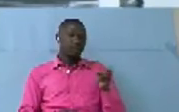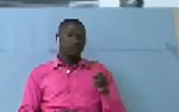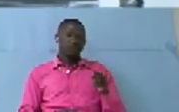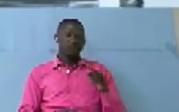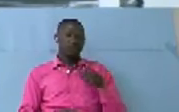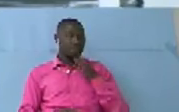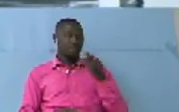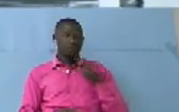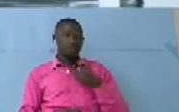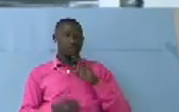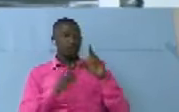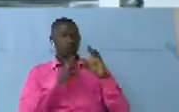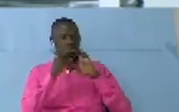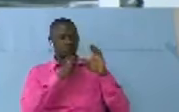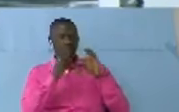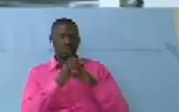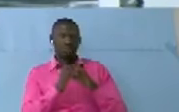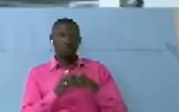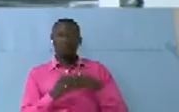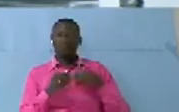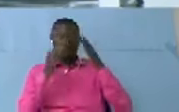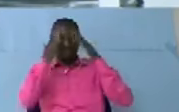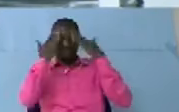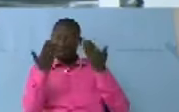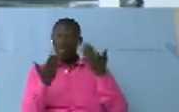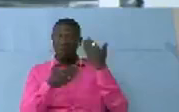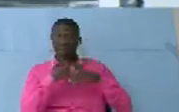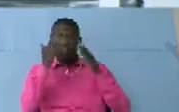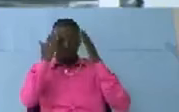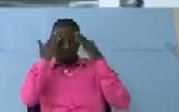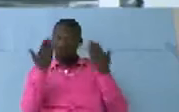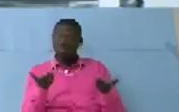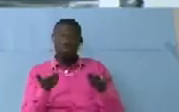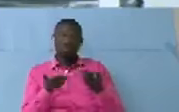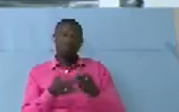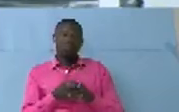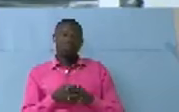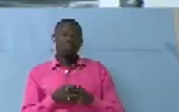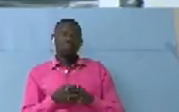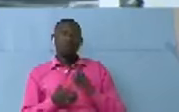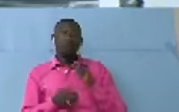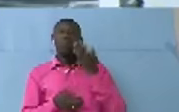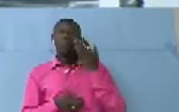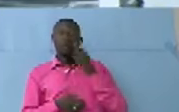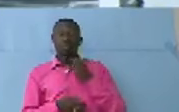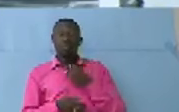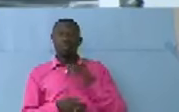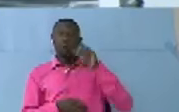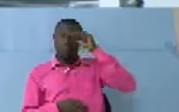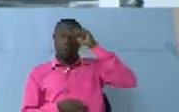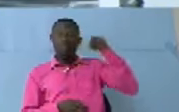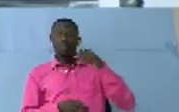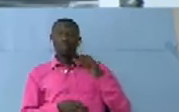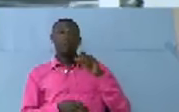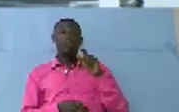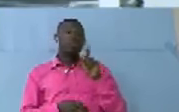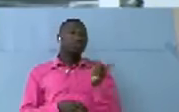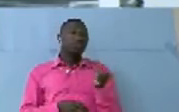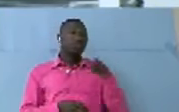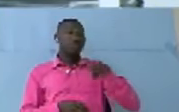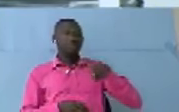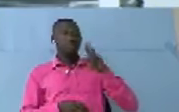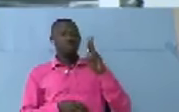The Tafasose Kababa Gambia Press Union President. When she was president of the Gambia Press Union. Nalo Watole. That was when I came to